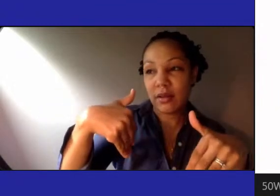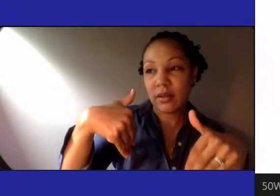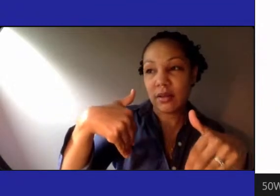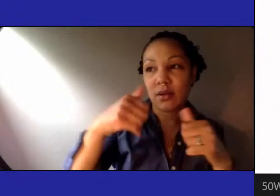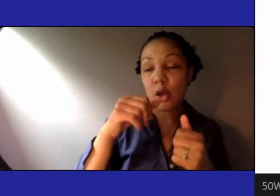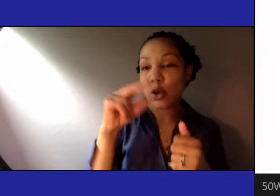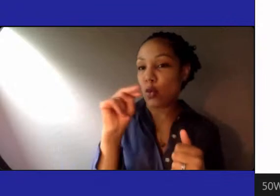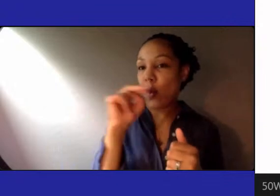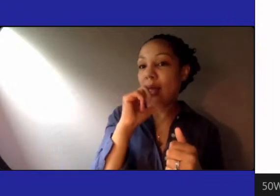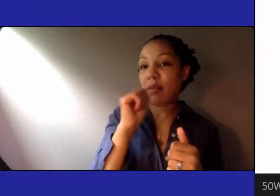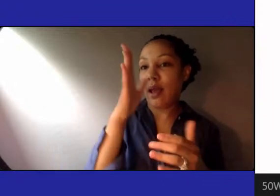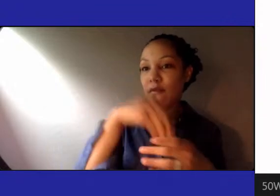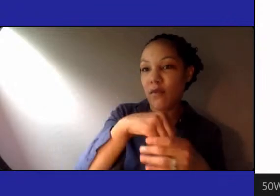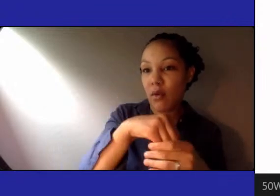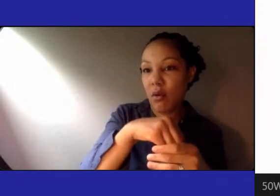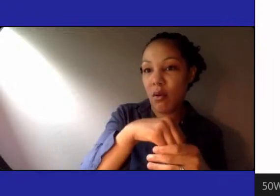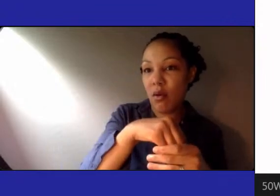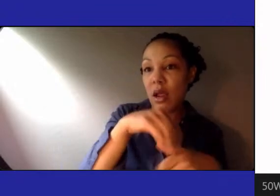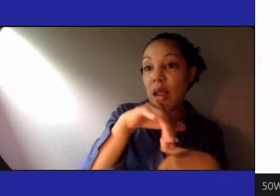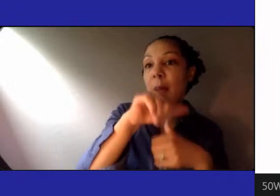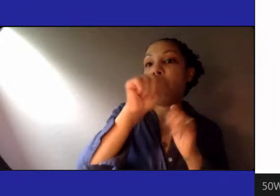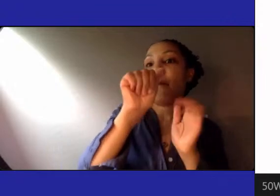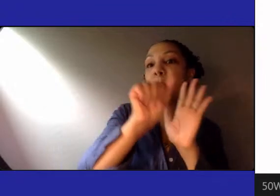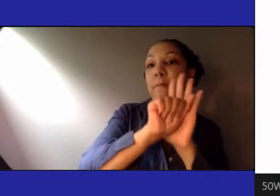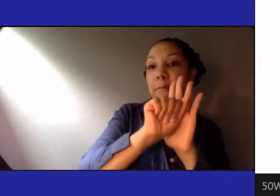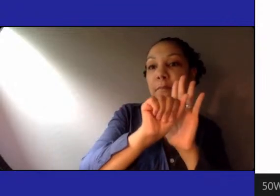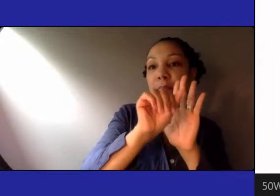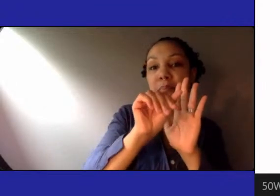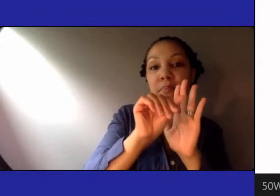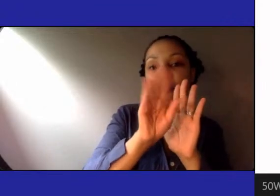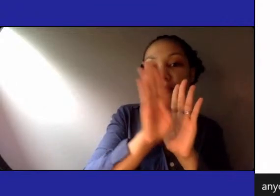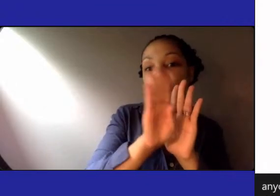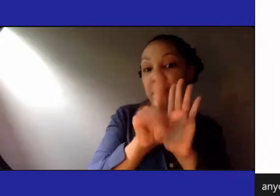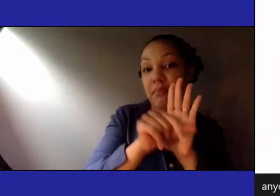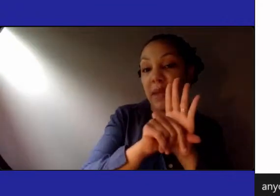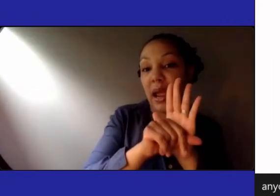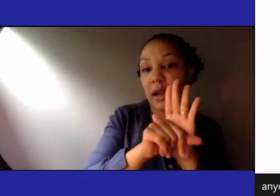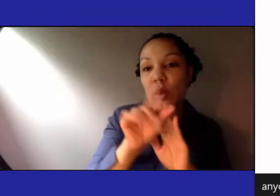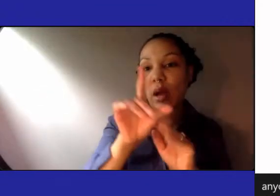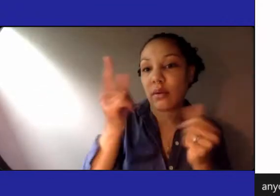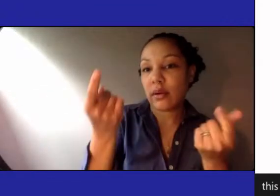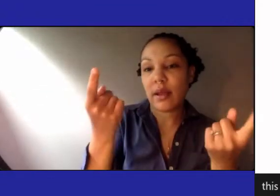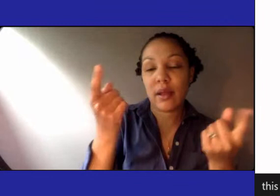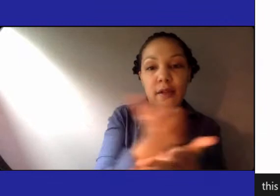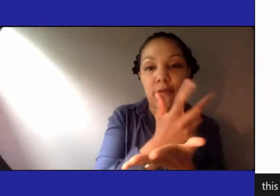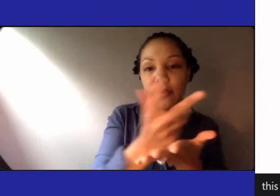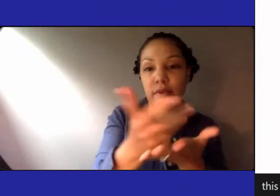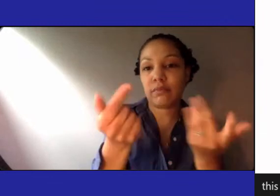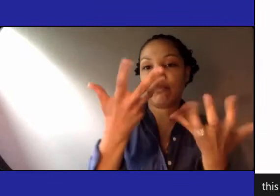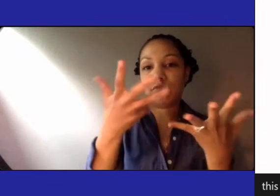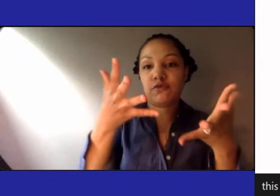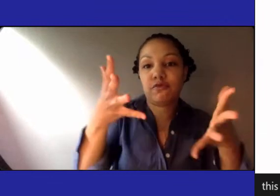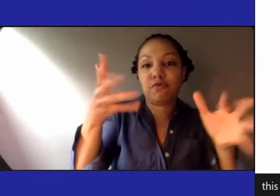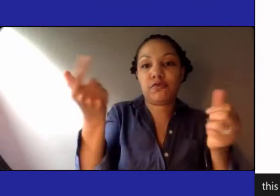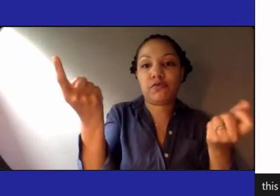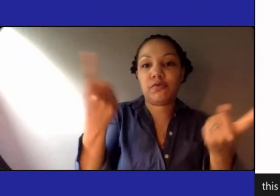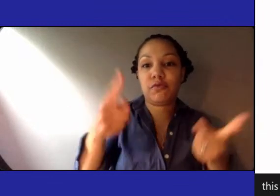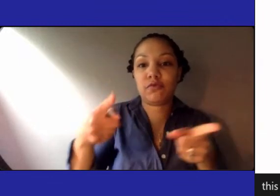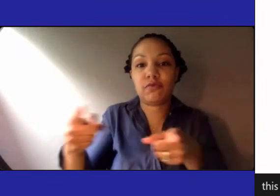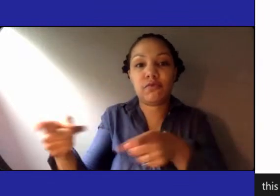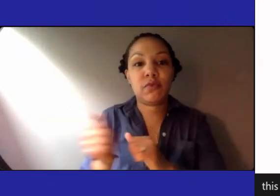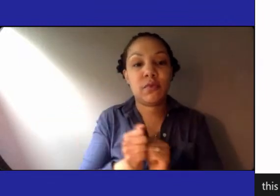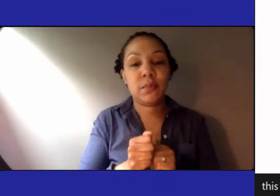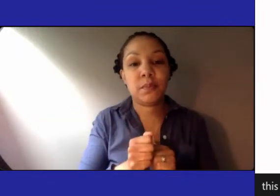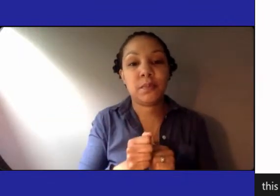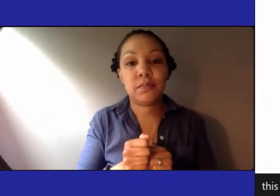the team, hey, take a close look at this patient. We think this is someone who could benefit from very rapid treatment. Right, so Donnie